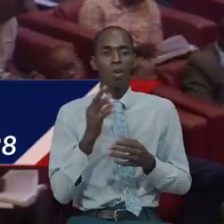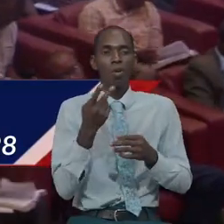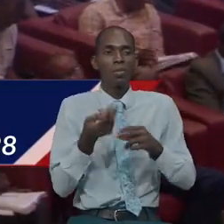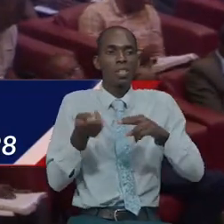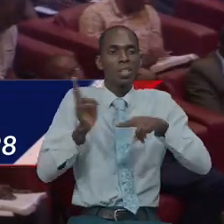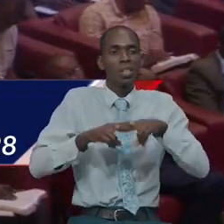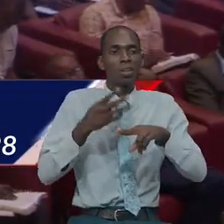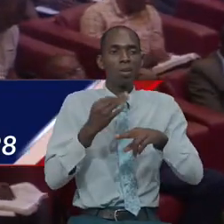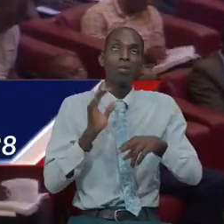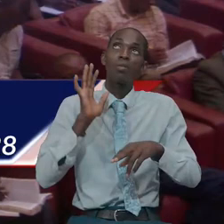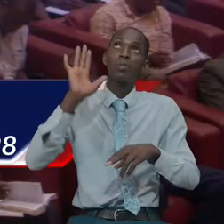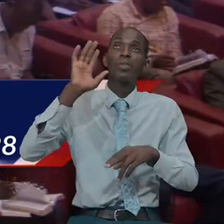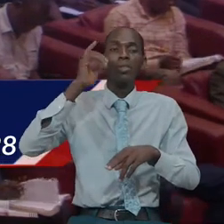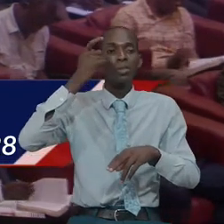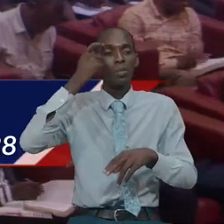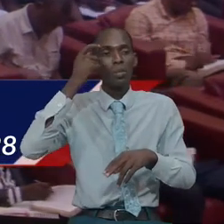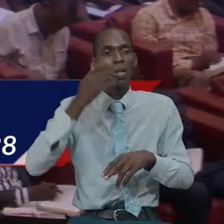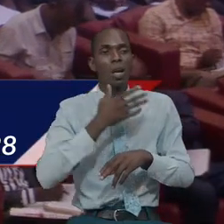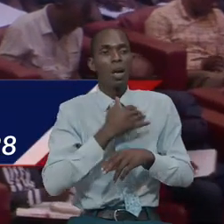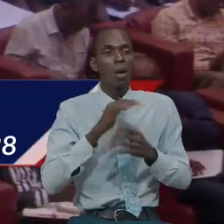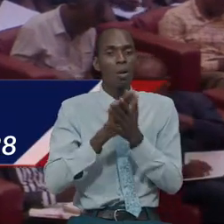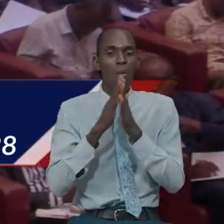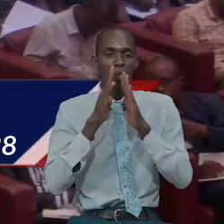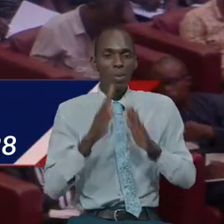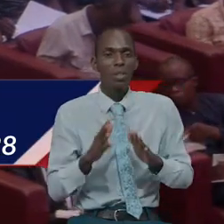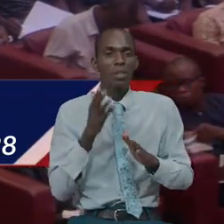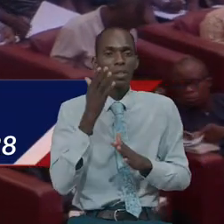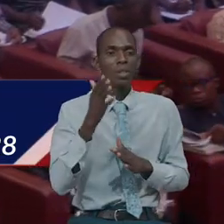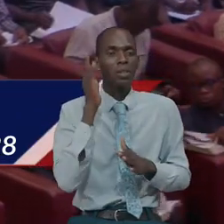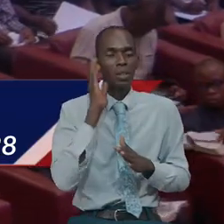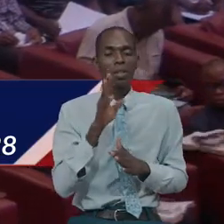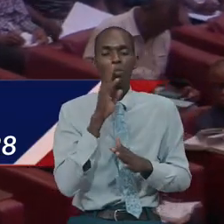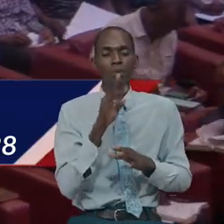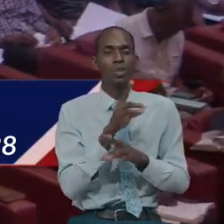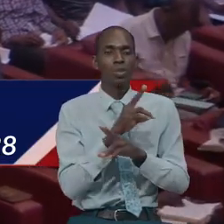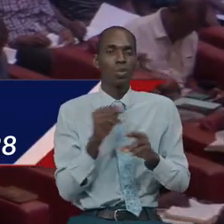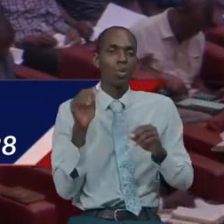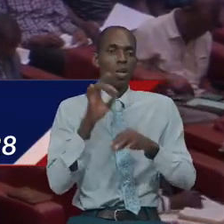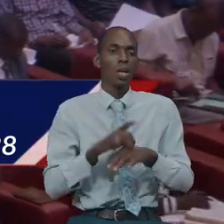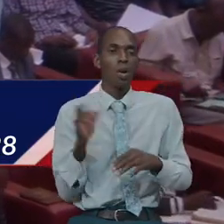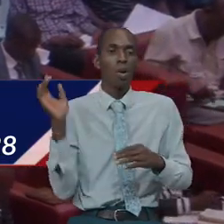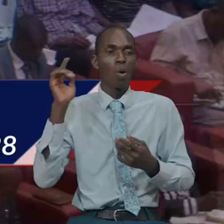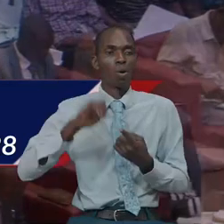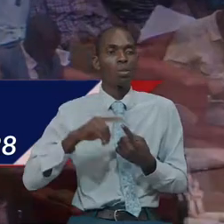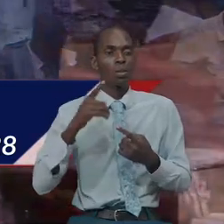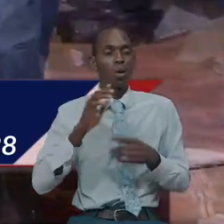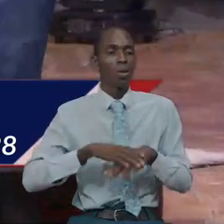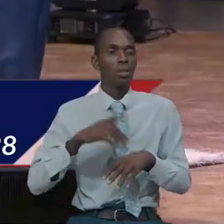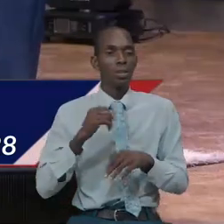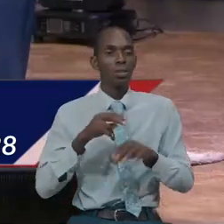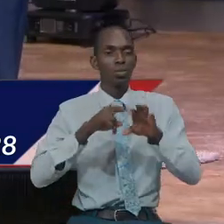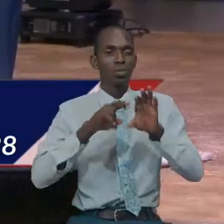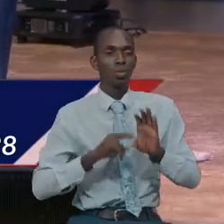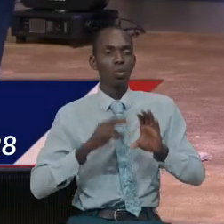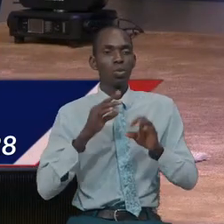his government and peace, there shall be no end upon the throne of David and